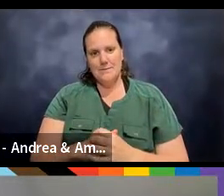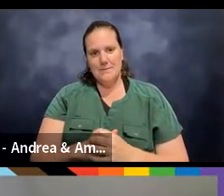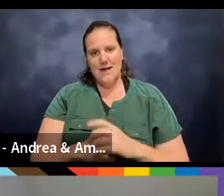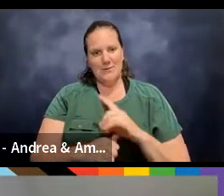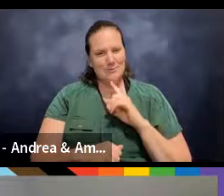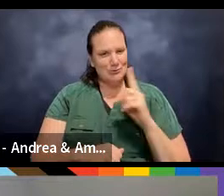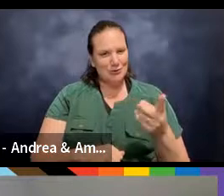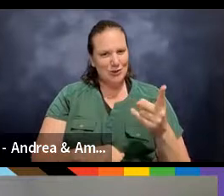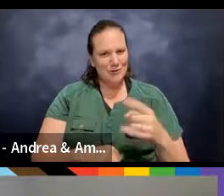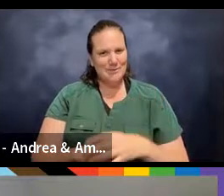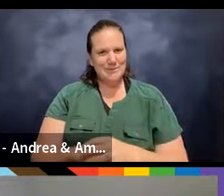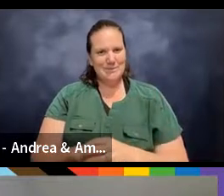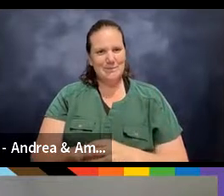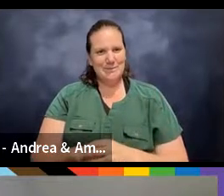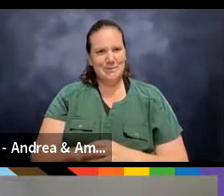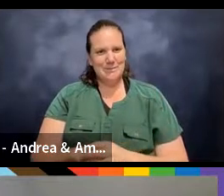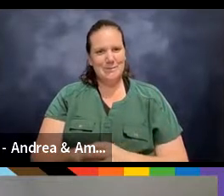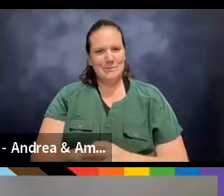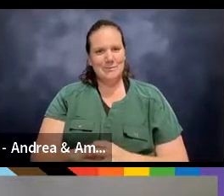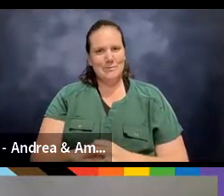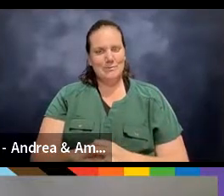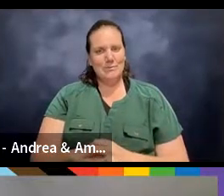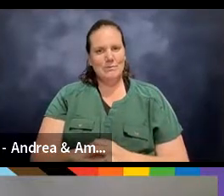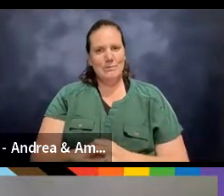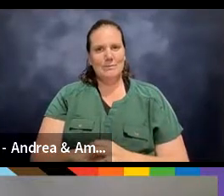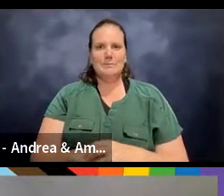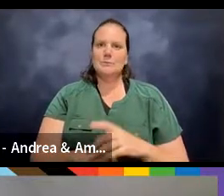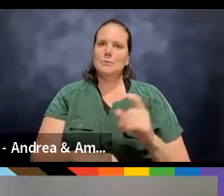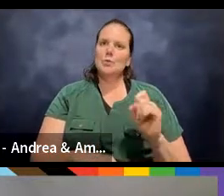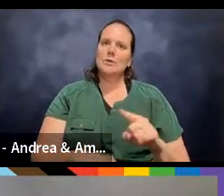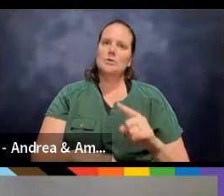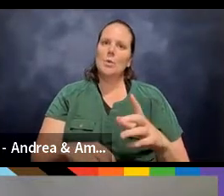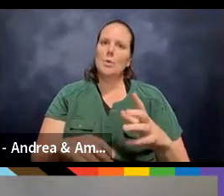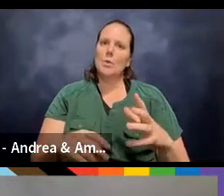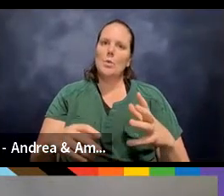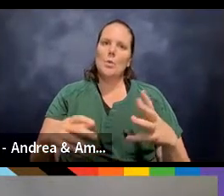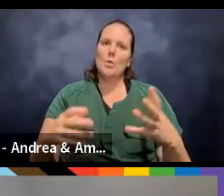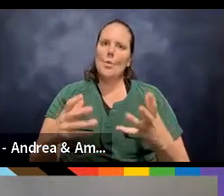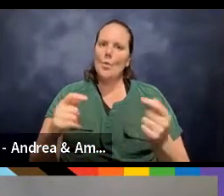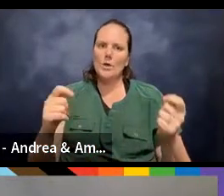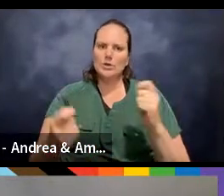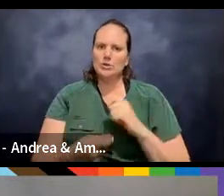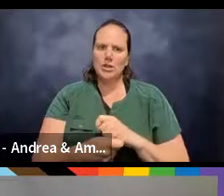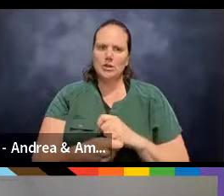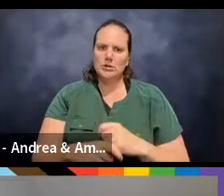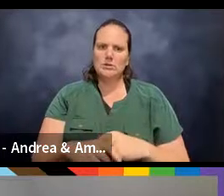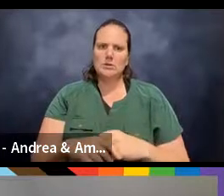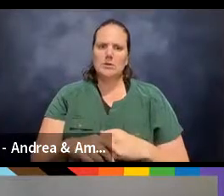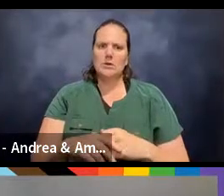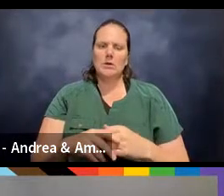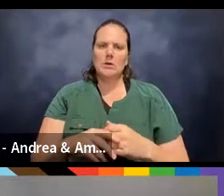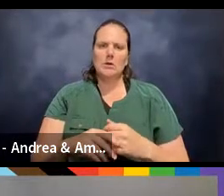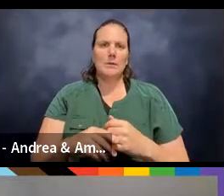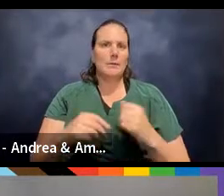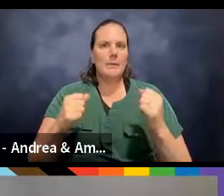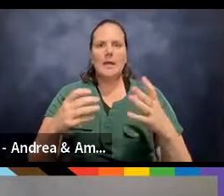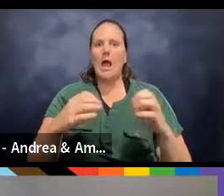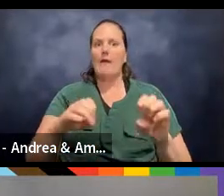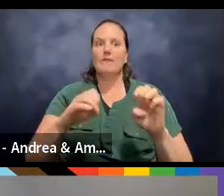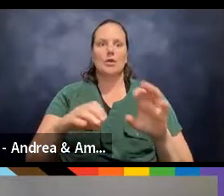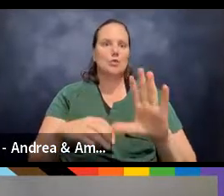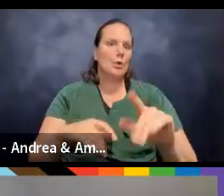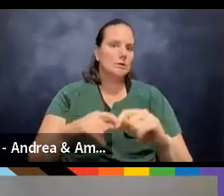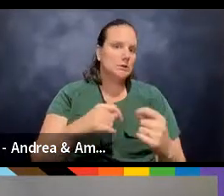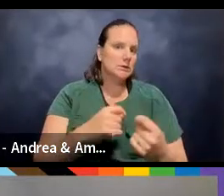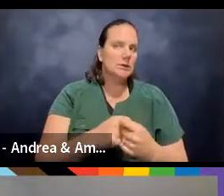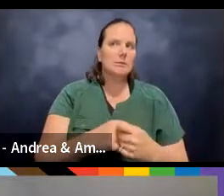did. Oh yeah. The question is, what changes when there's going to be a ton of effort from your team, a